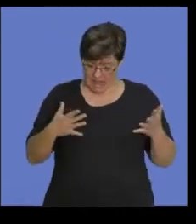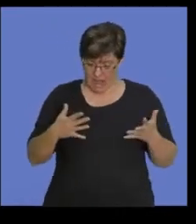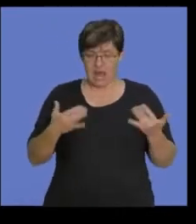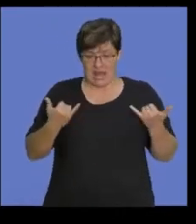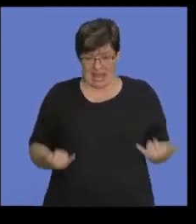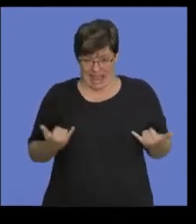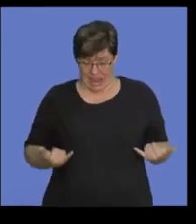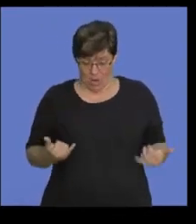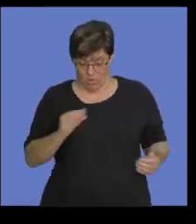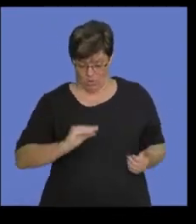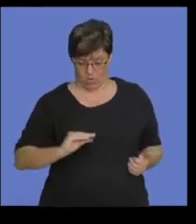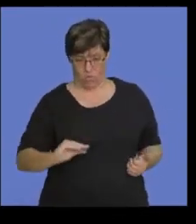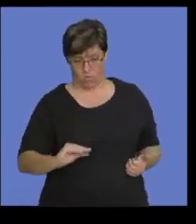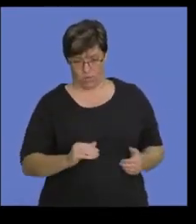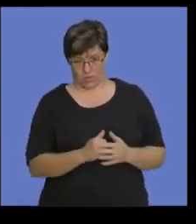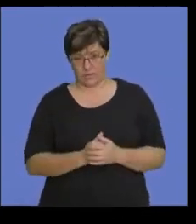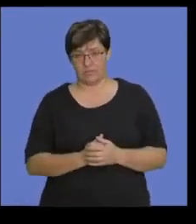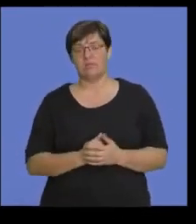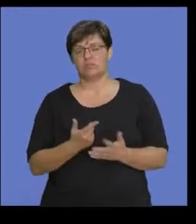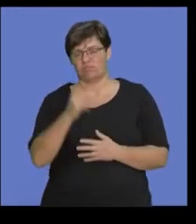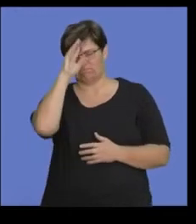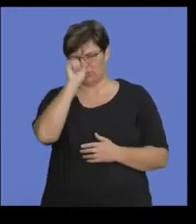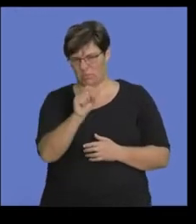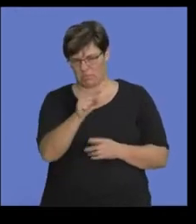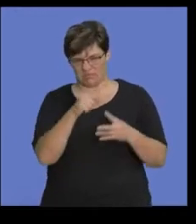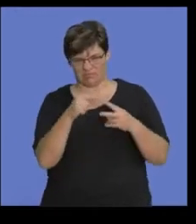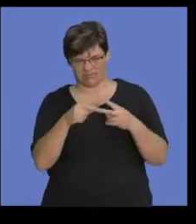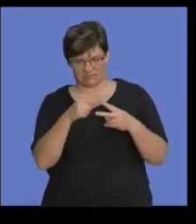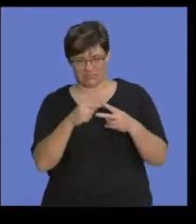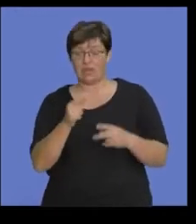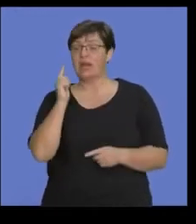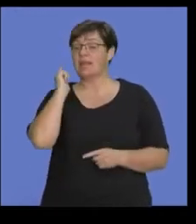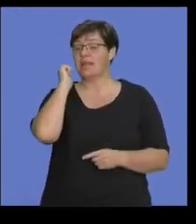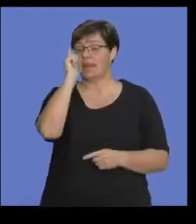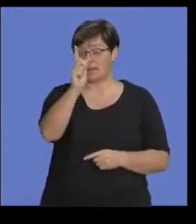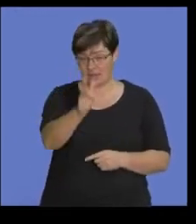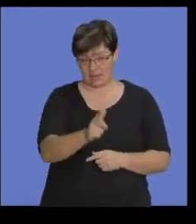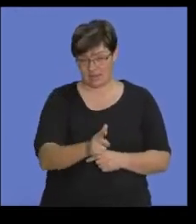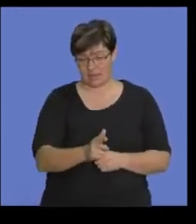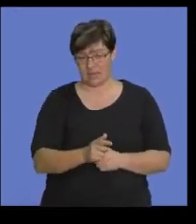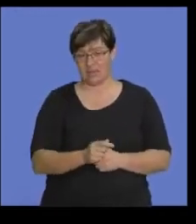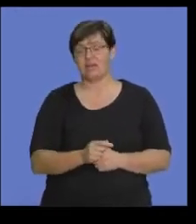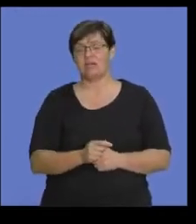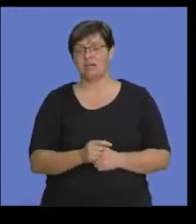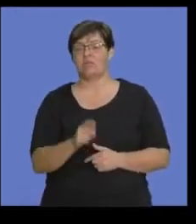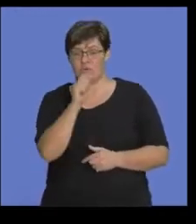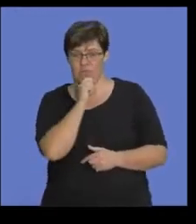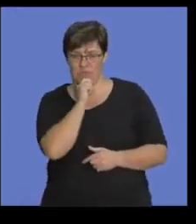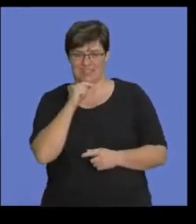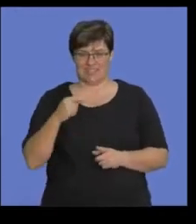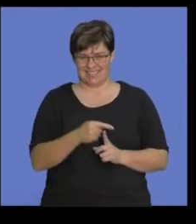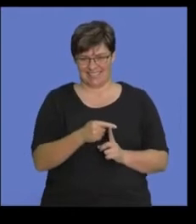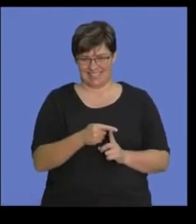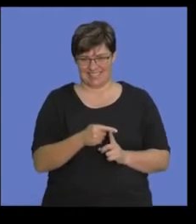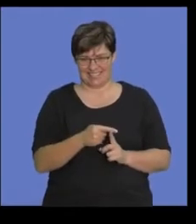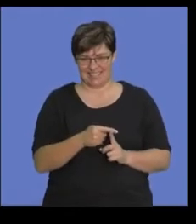the present value as well. So just remember that, because at a later stage, that's what we're going to be using